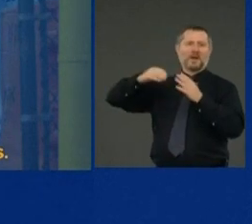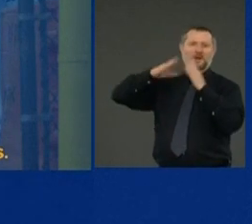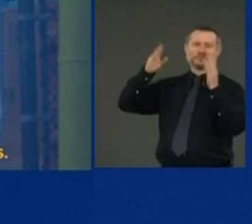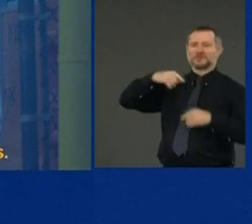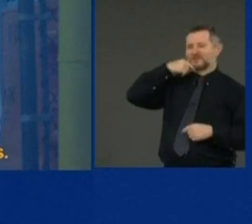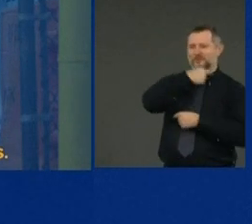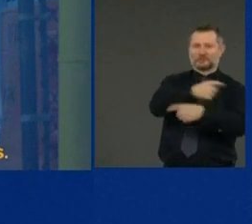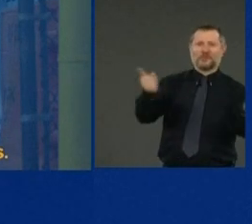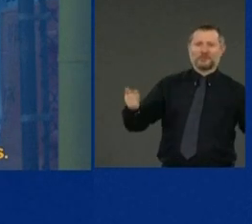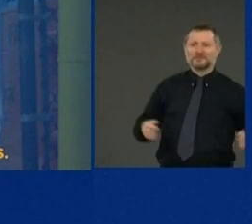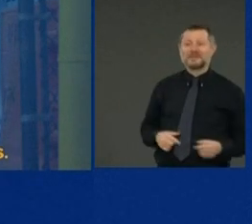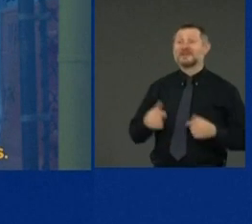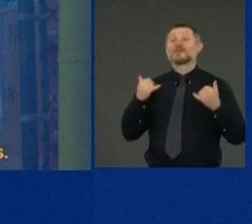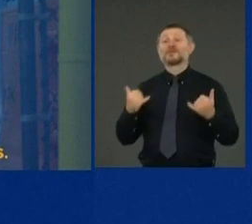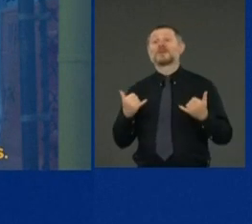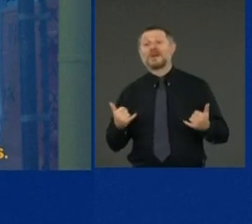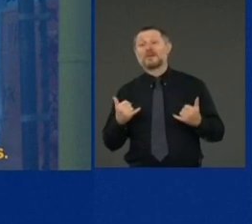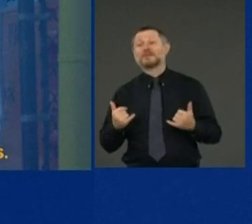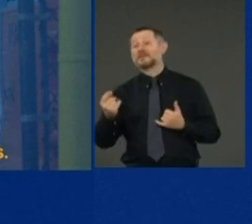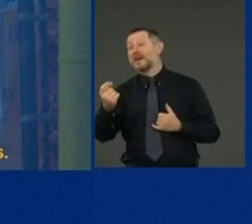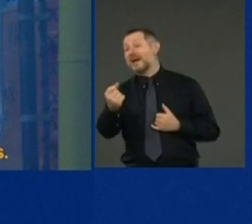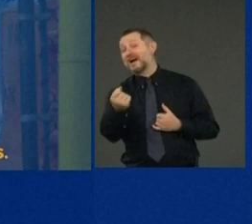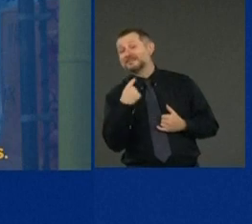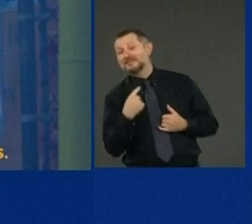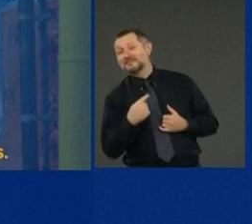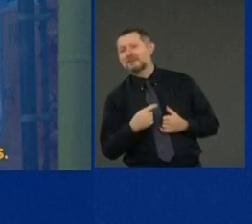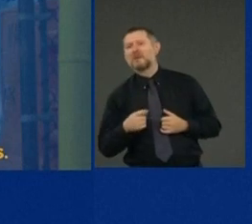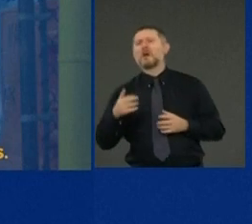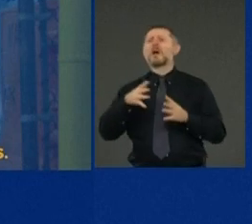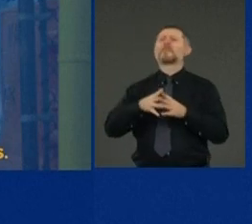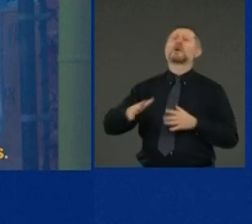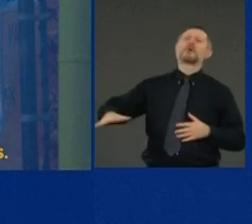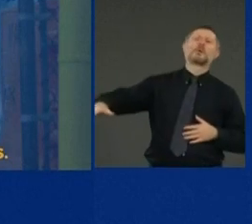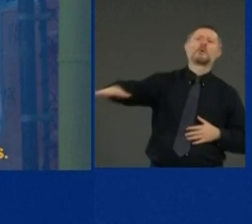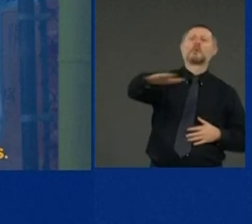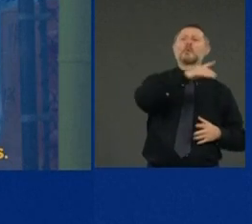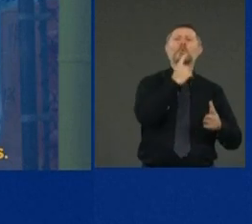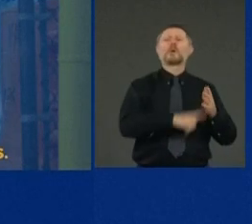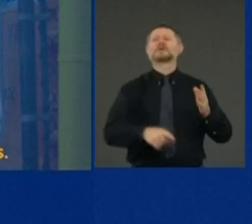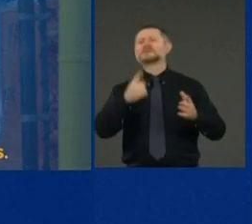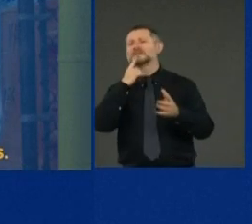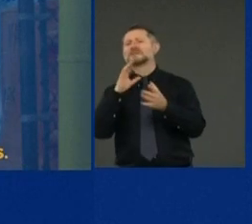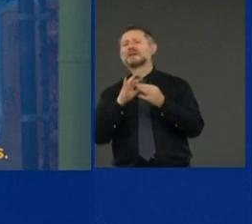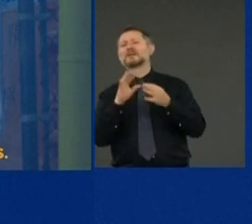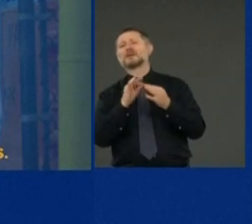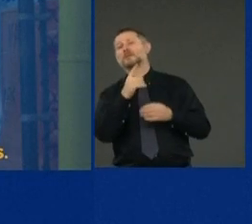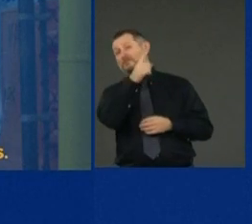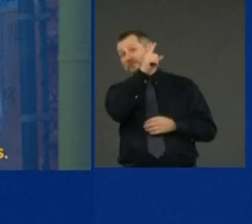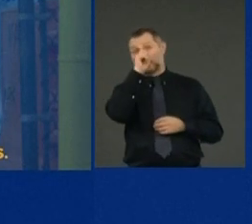And then the question is, what do you say, America, when they tell you